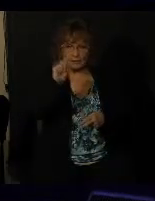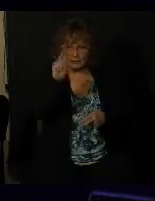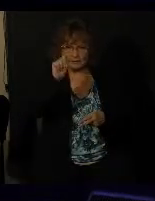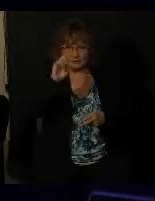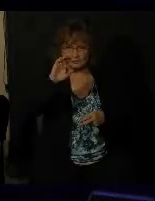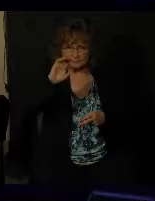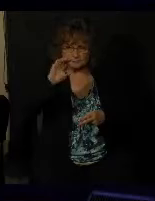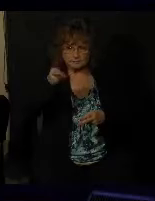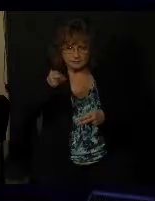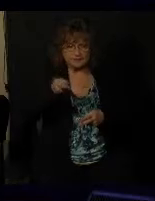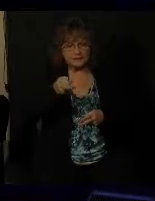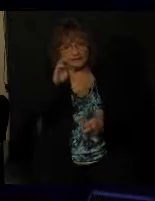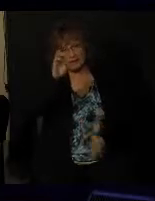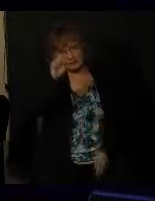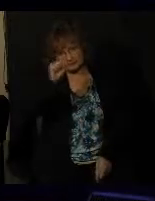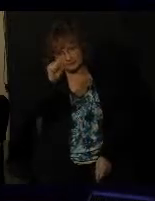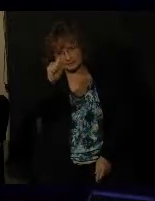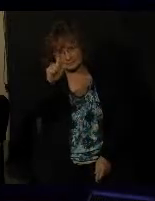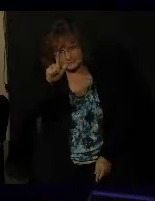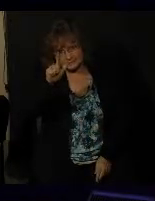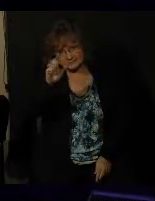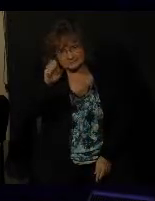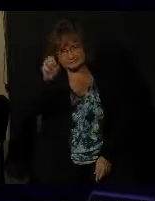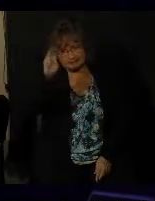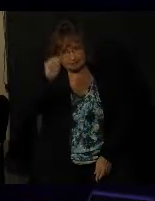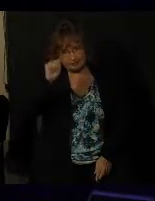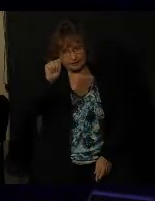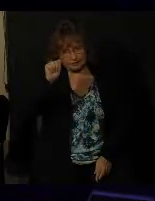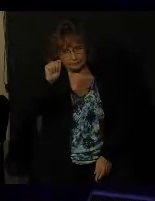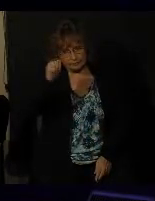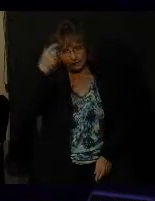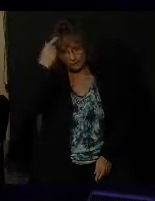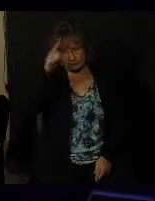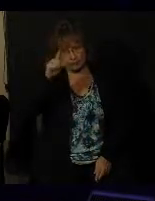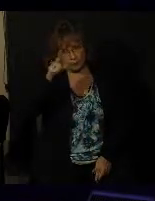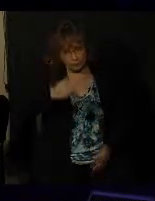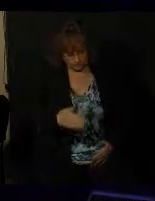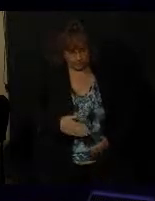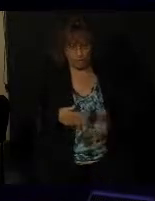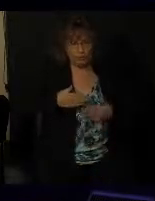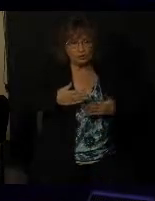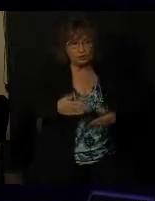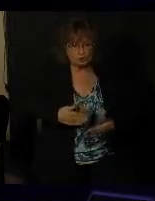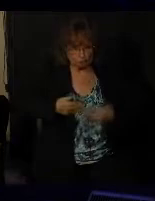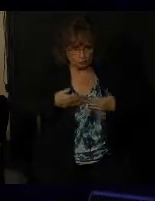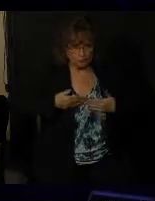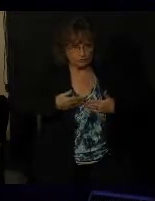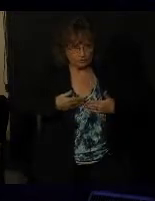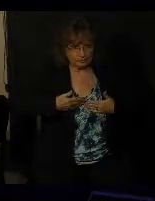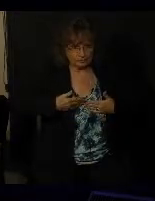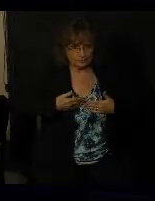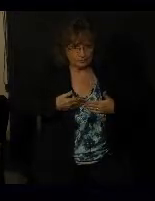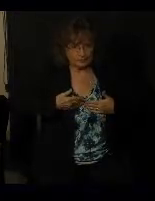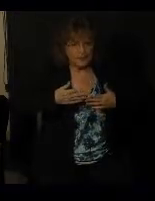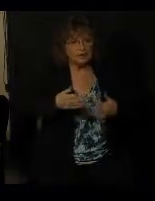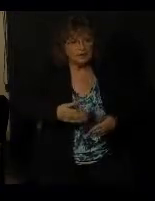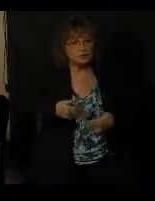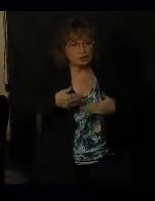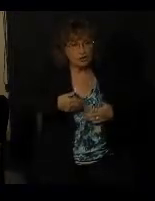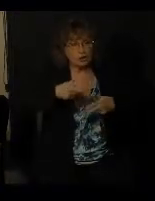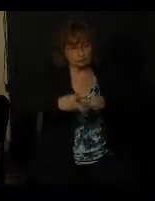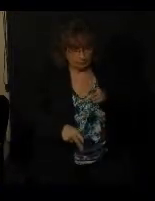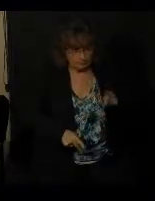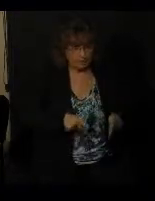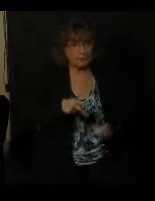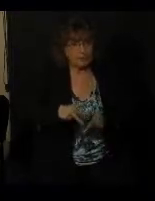do with you and with Salem for Youth Ranch, because for it is God alone who does it. It is God alone who sustains it, and it is God alone who